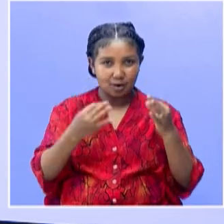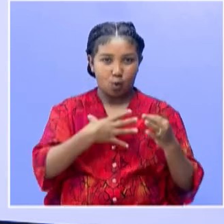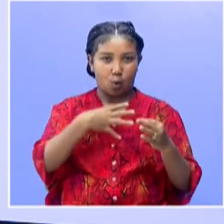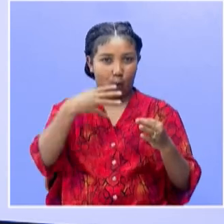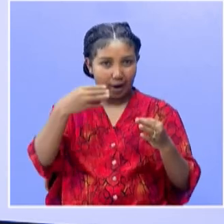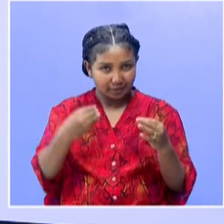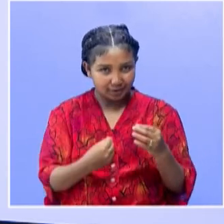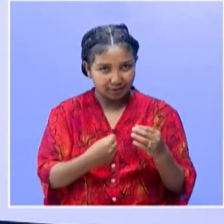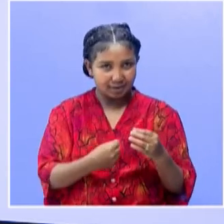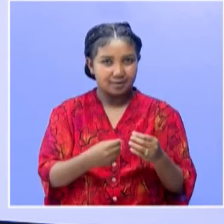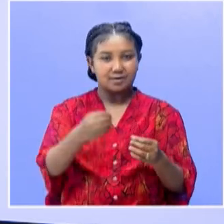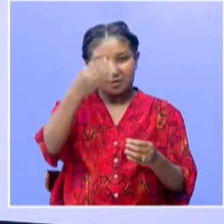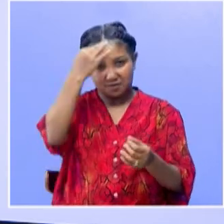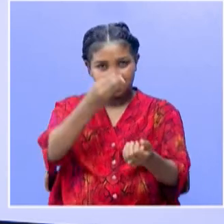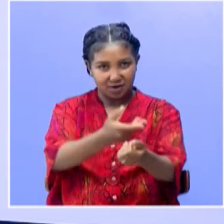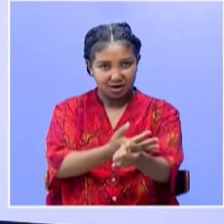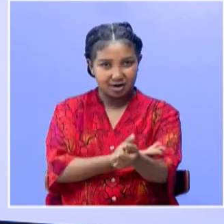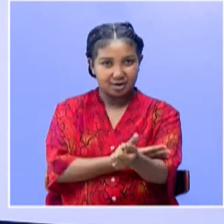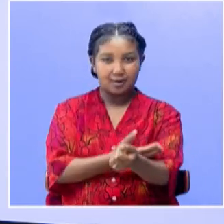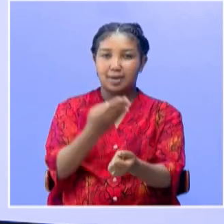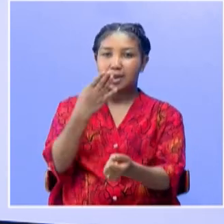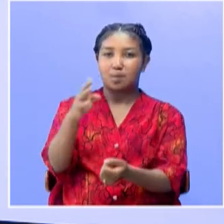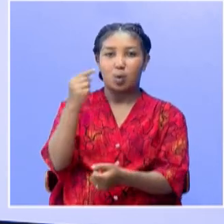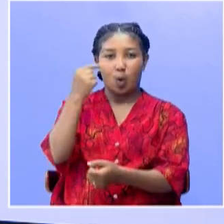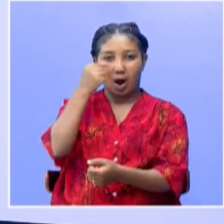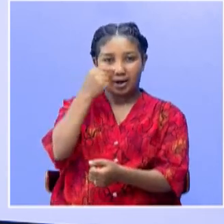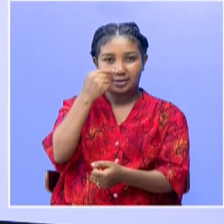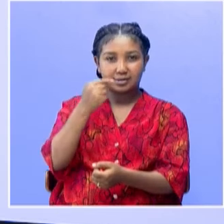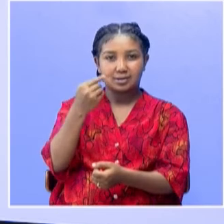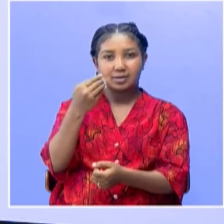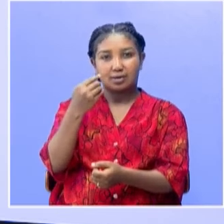white, fur, blue